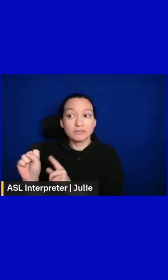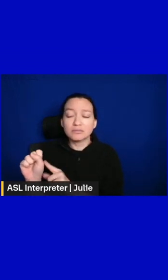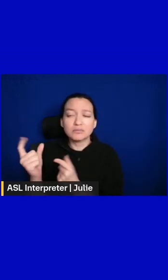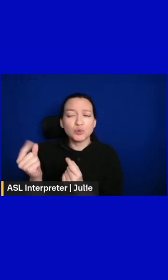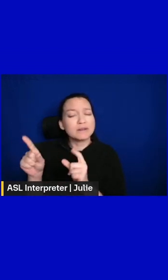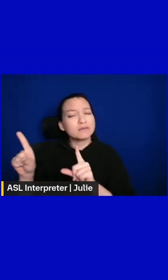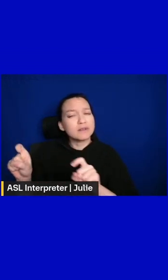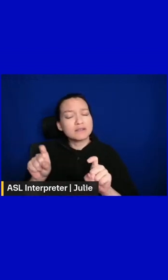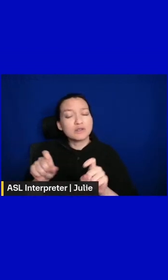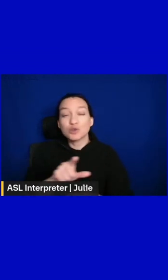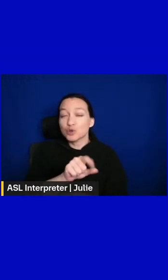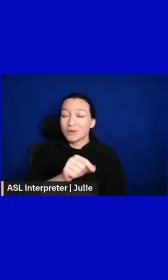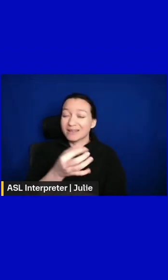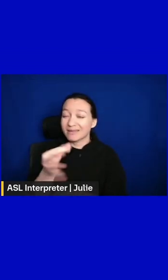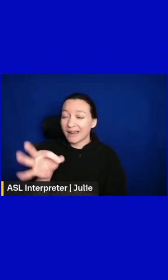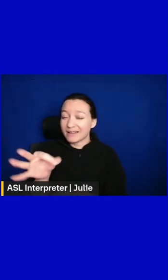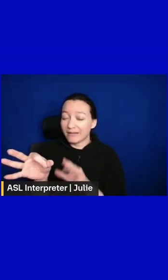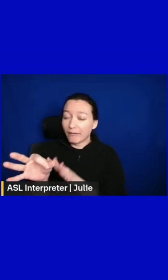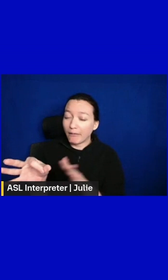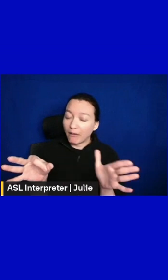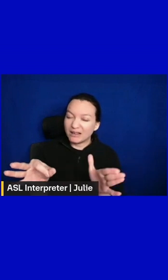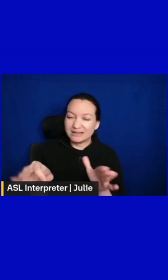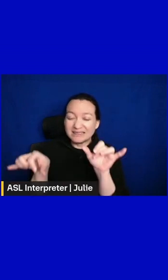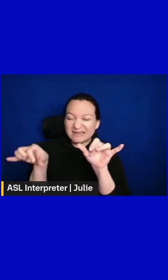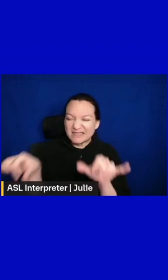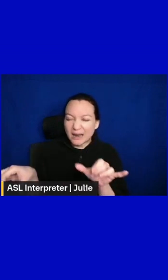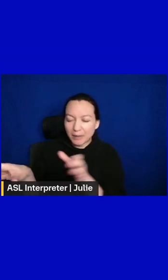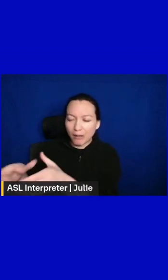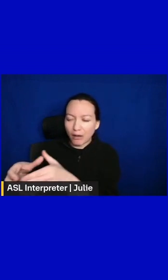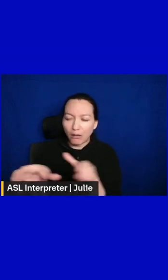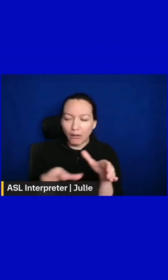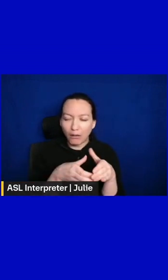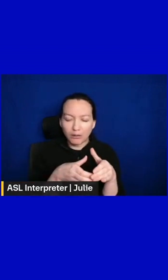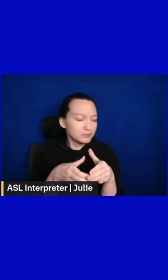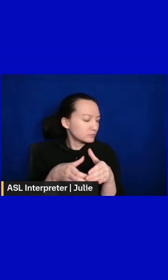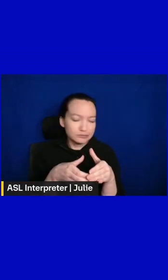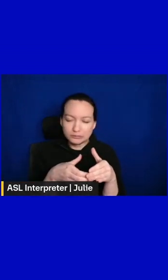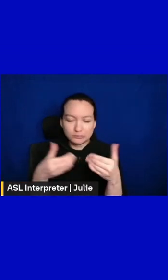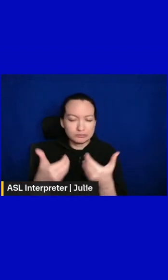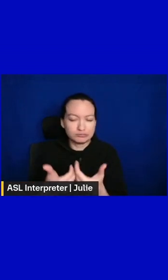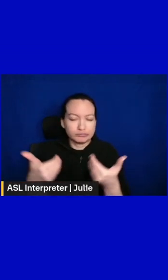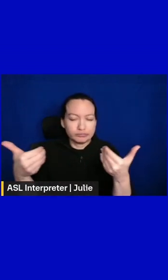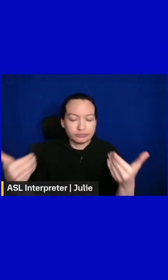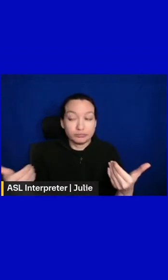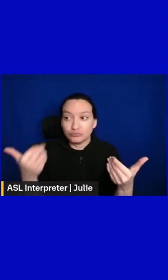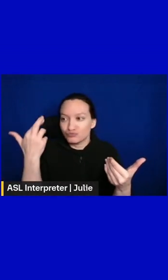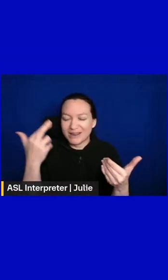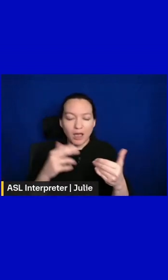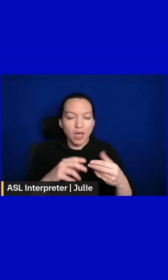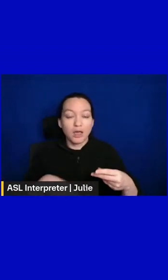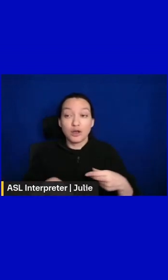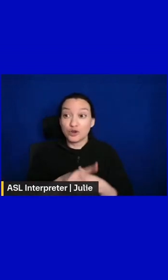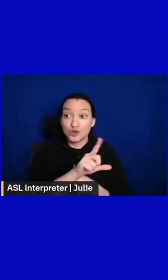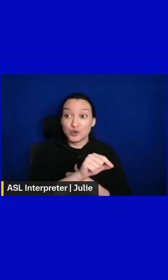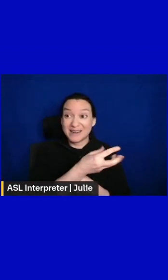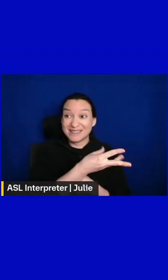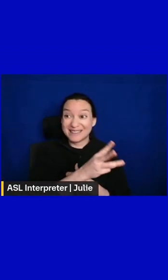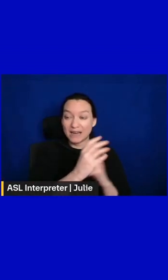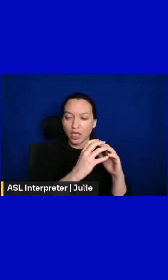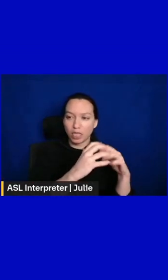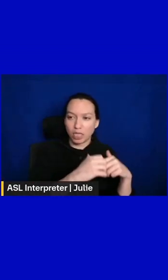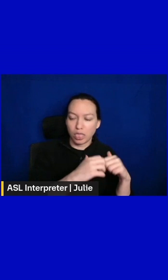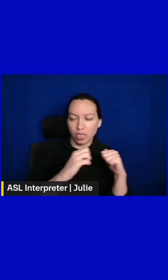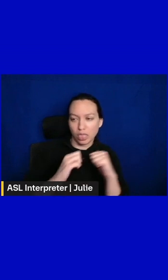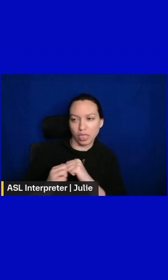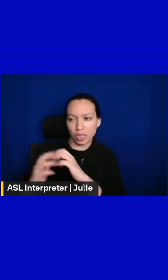test 2019, you may not want them in the same test file because it'll tear down the 2016 and